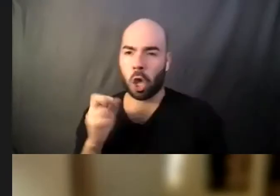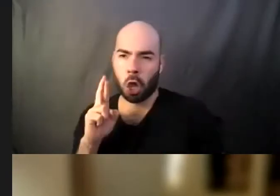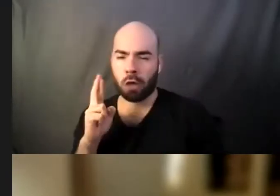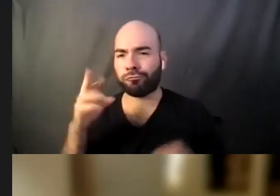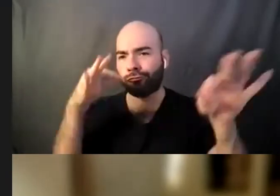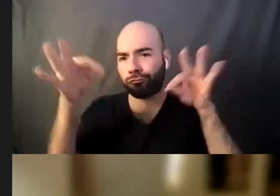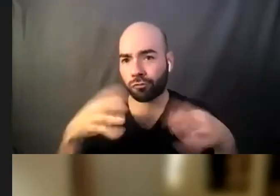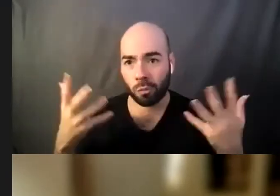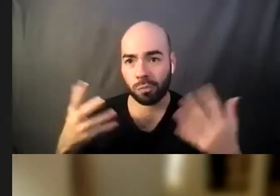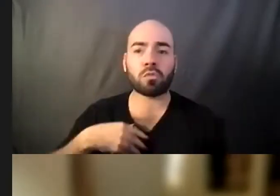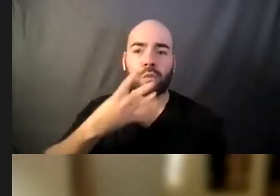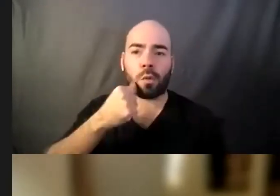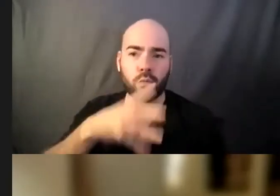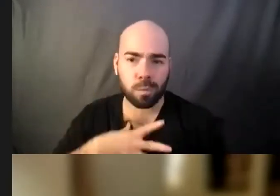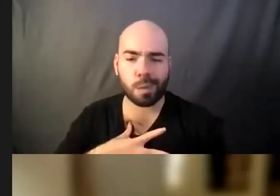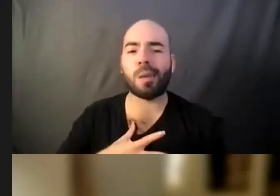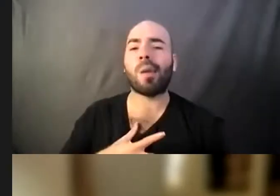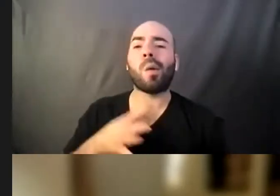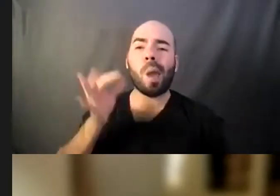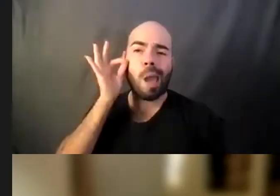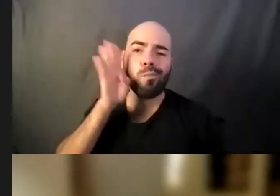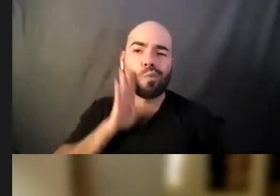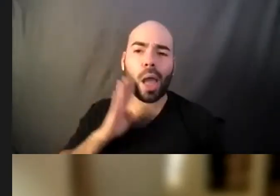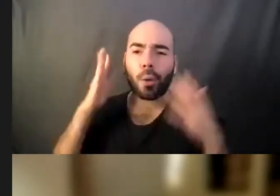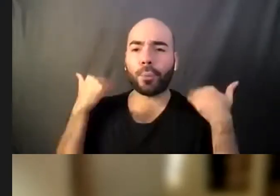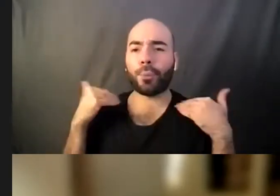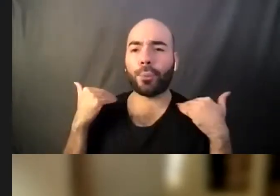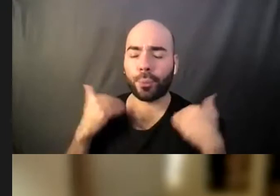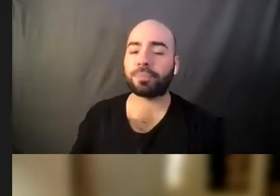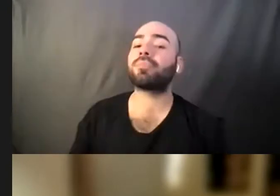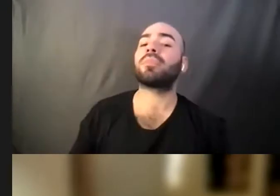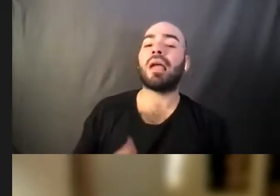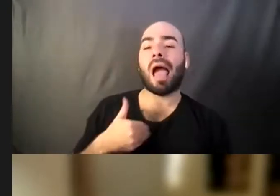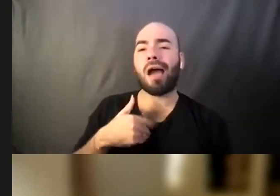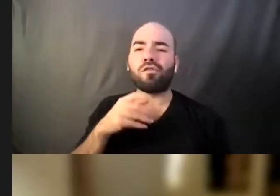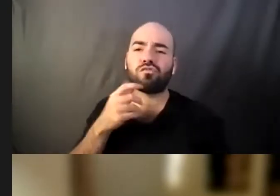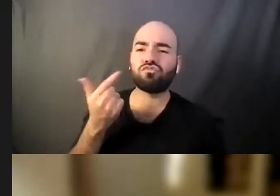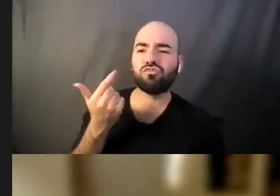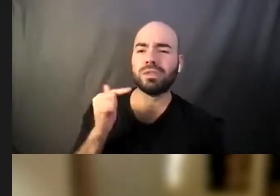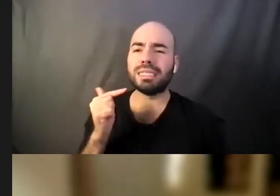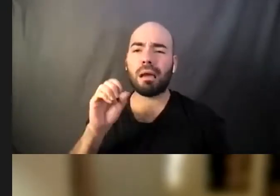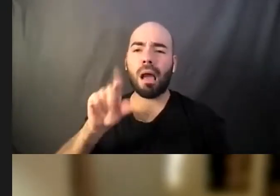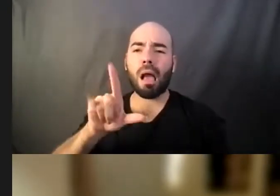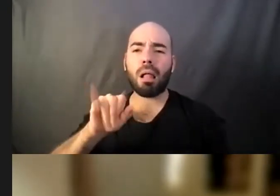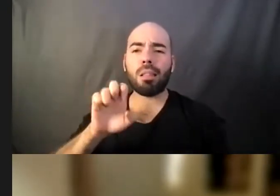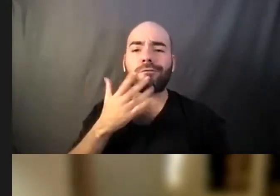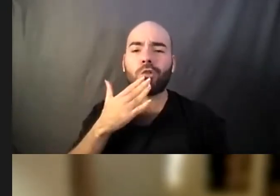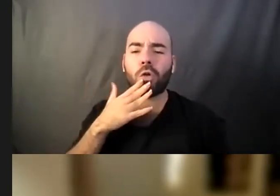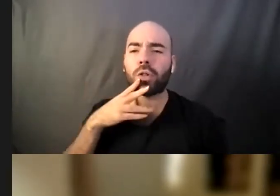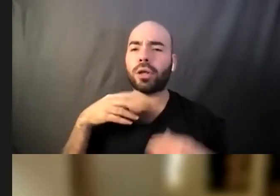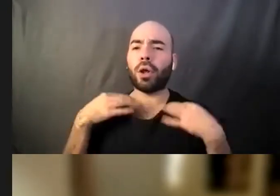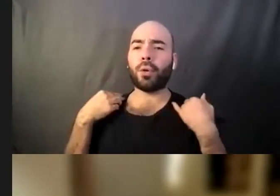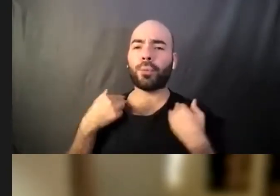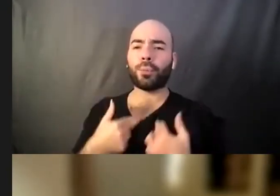with brown bob, wearing an olive V-neck sweater. And I have